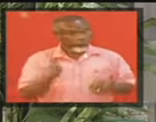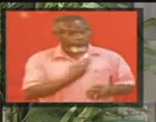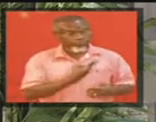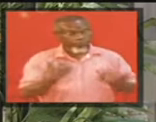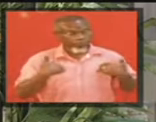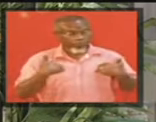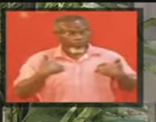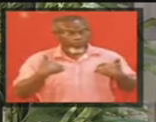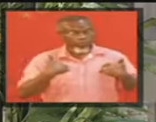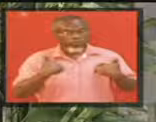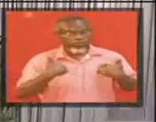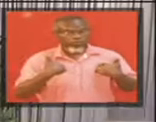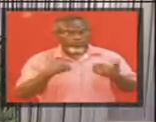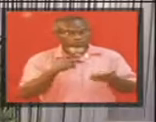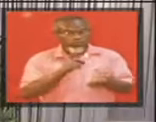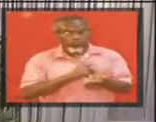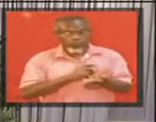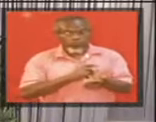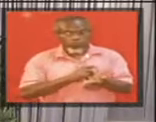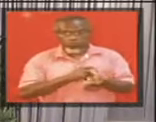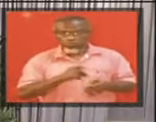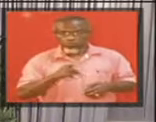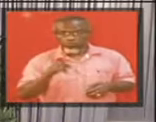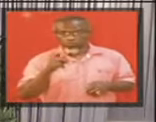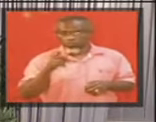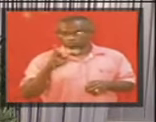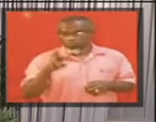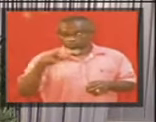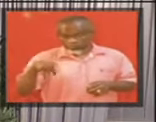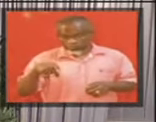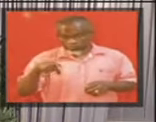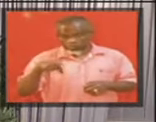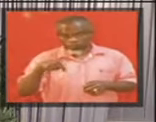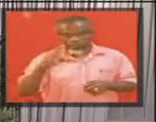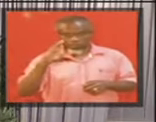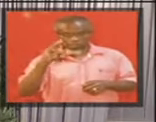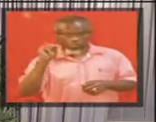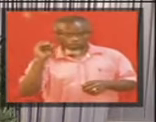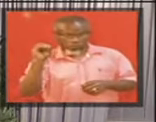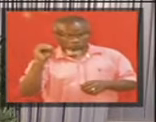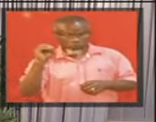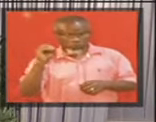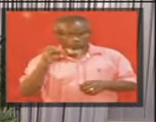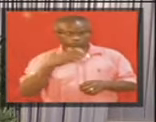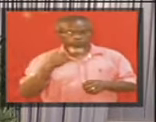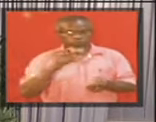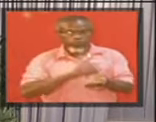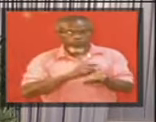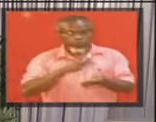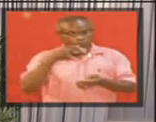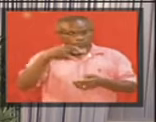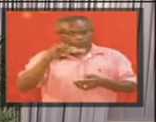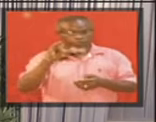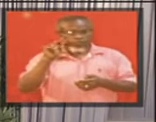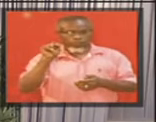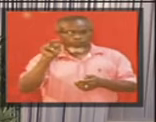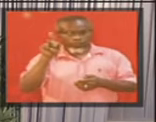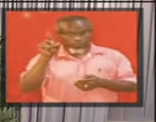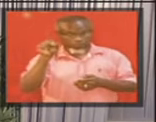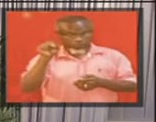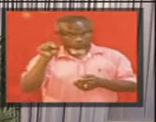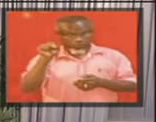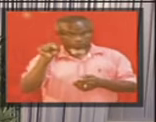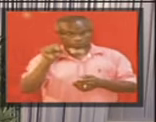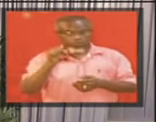are Dr. Roshan Parasram, the Chief Medical Officer, Dr. Avery Hines, Technical Director of the Epidemiology